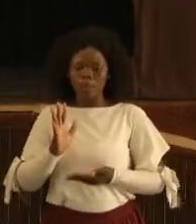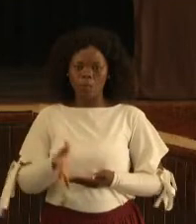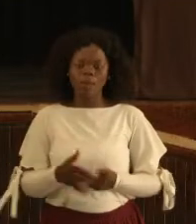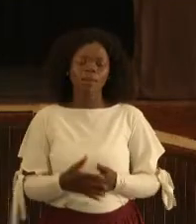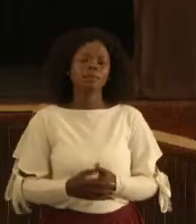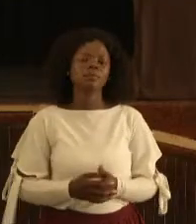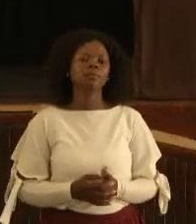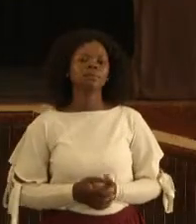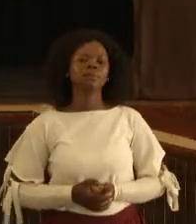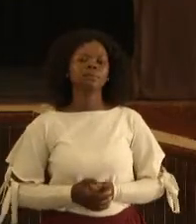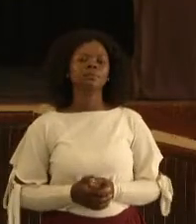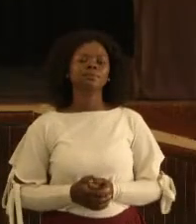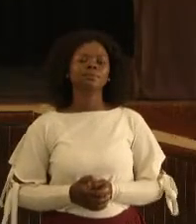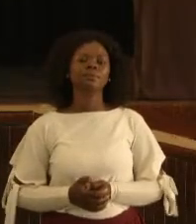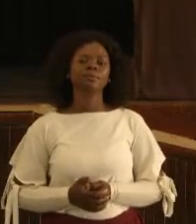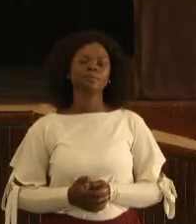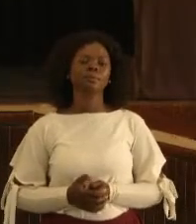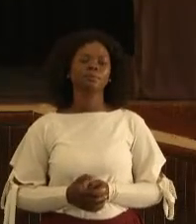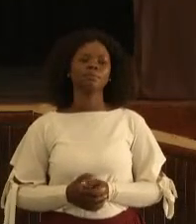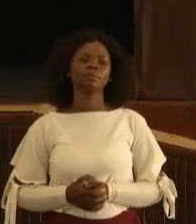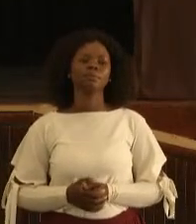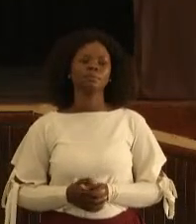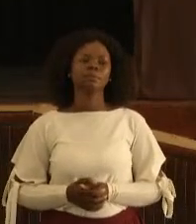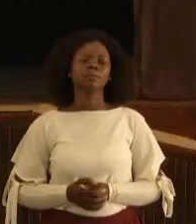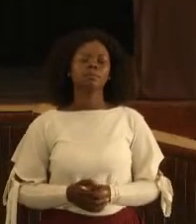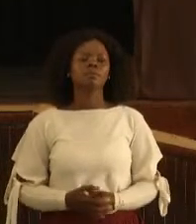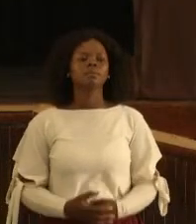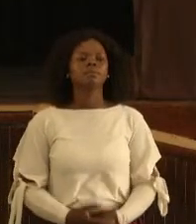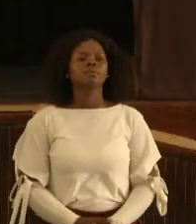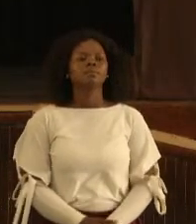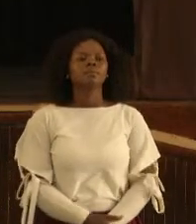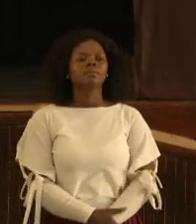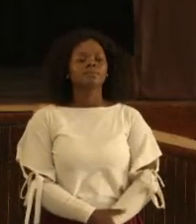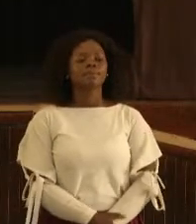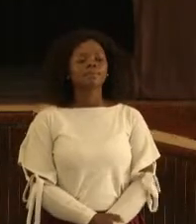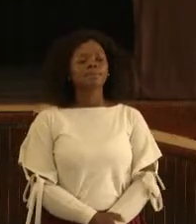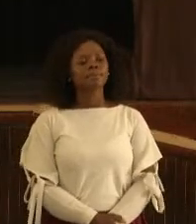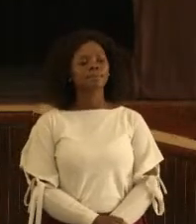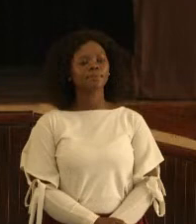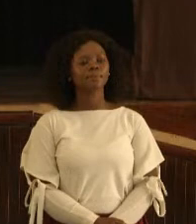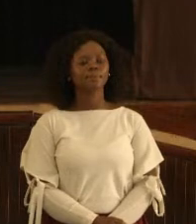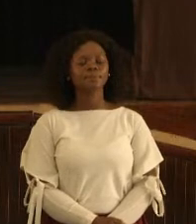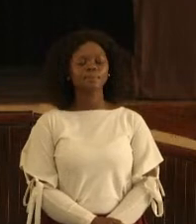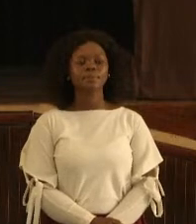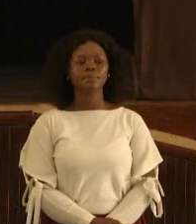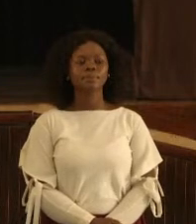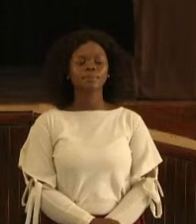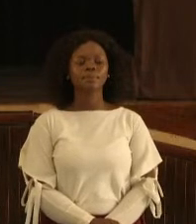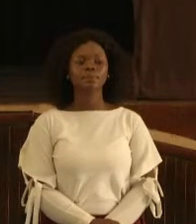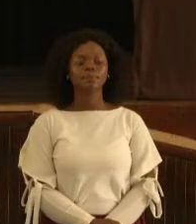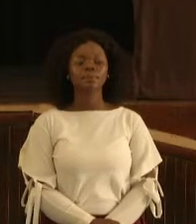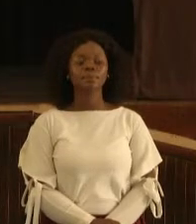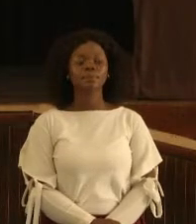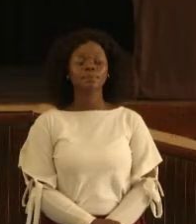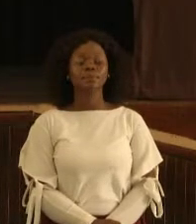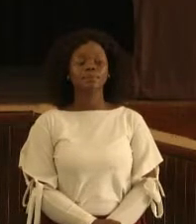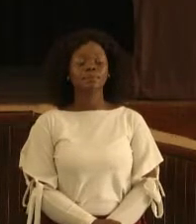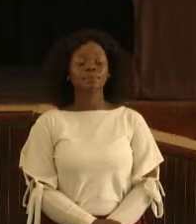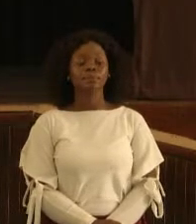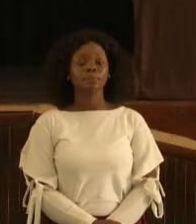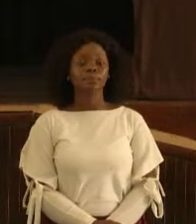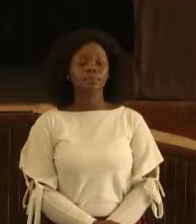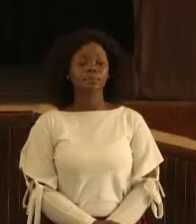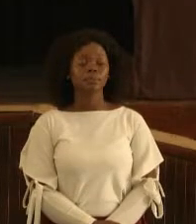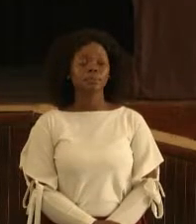of some reasons, to stand here in front, you can have your submissions, written